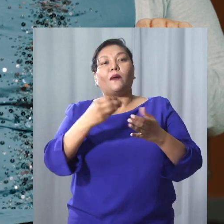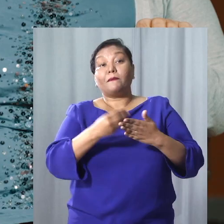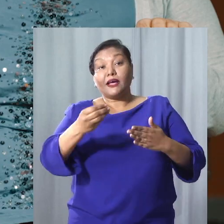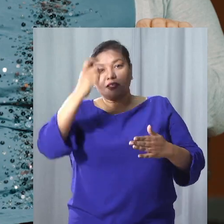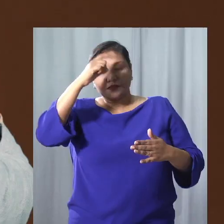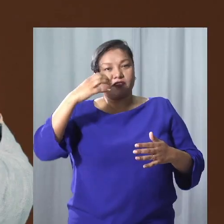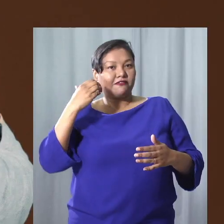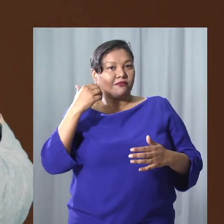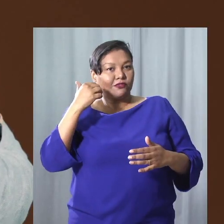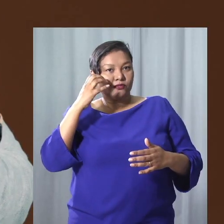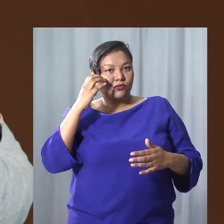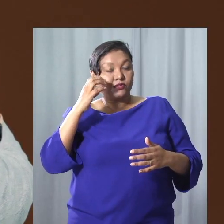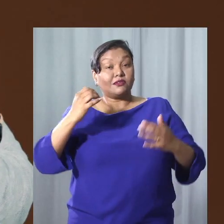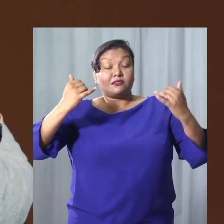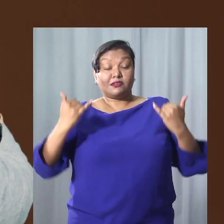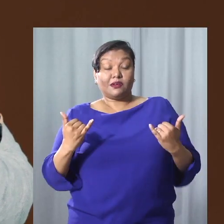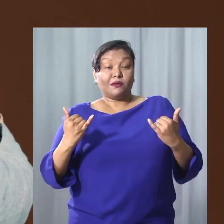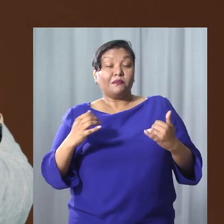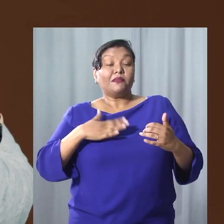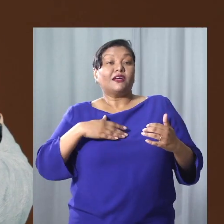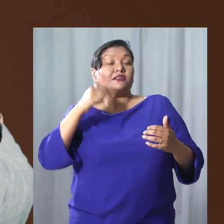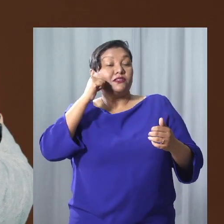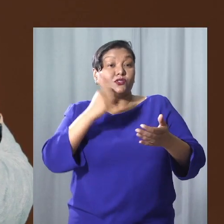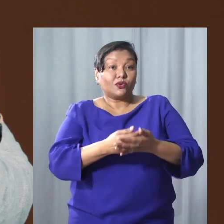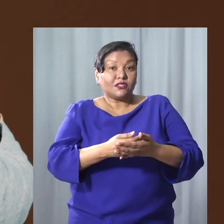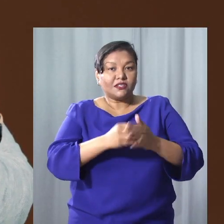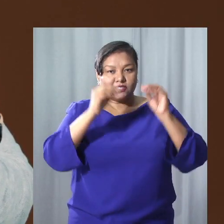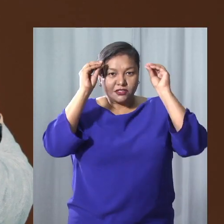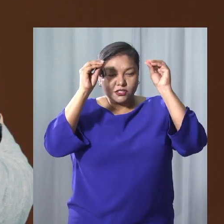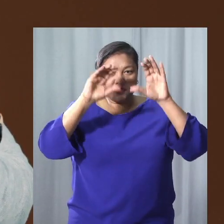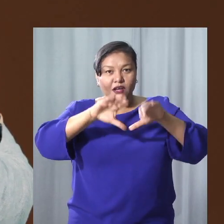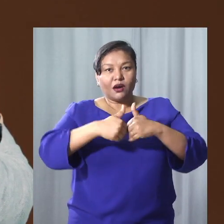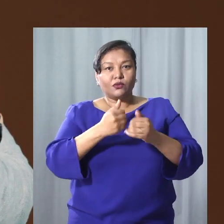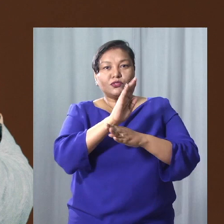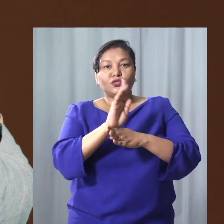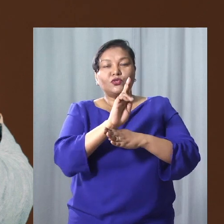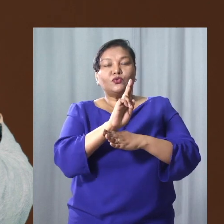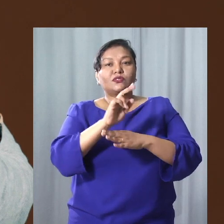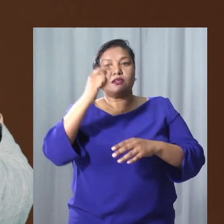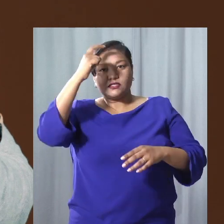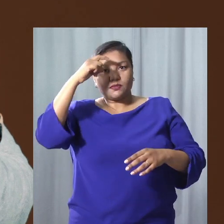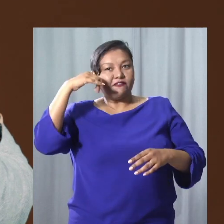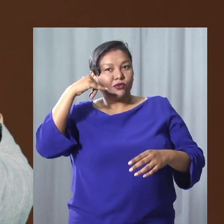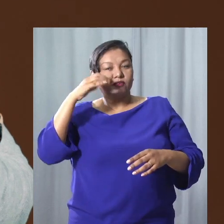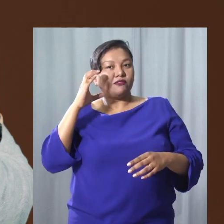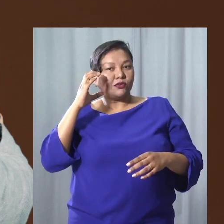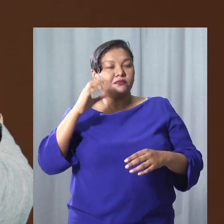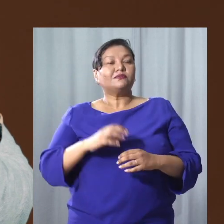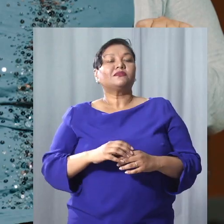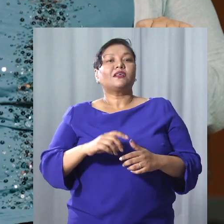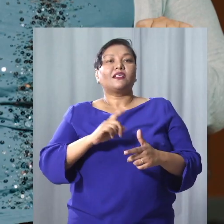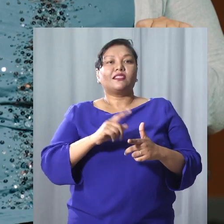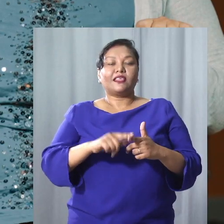smartphone. My daughter, she showed me how to use it. It had things that we had to